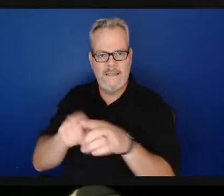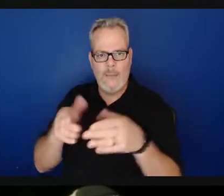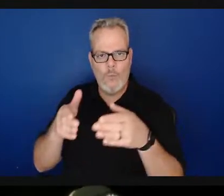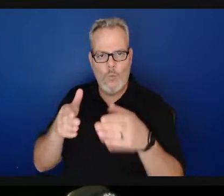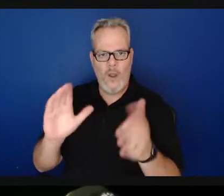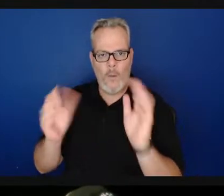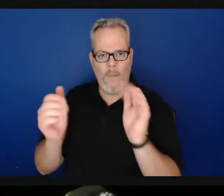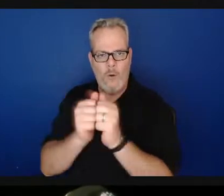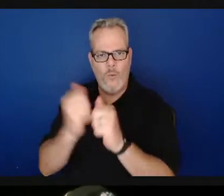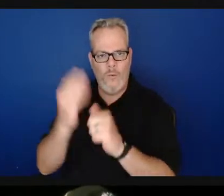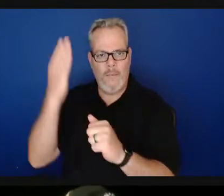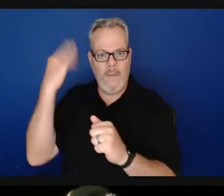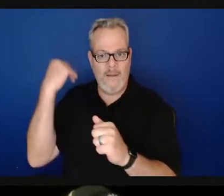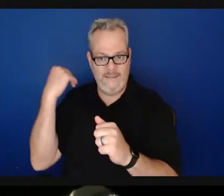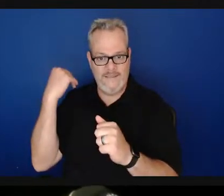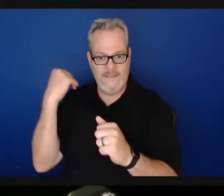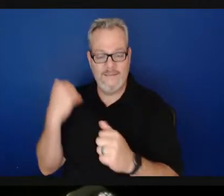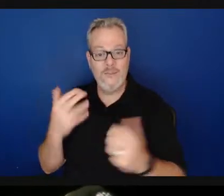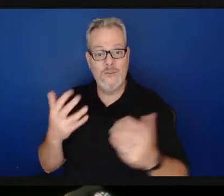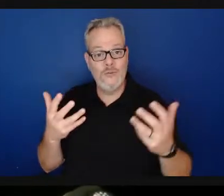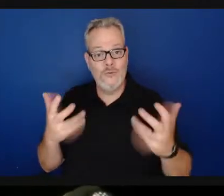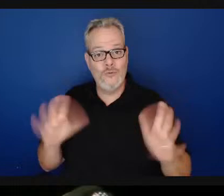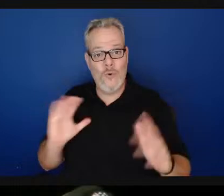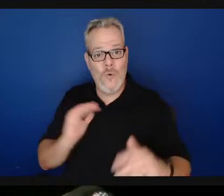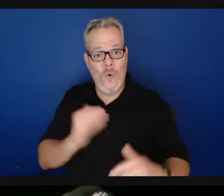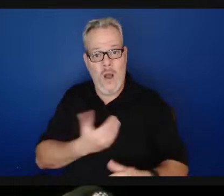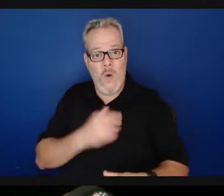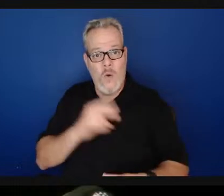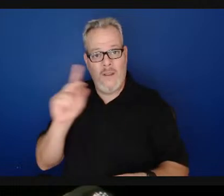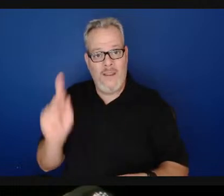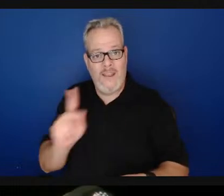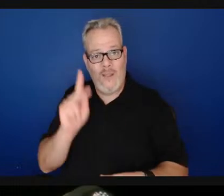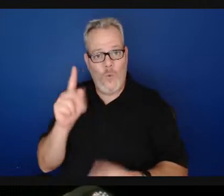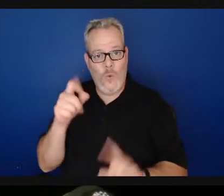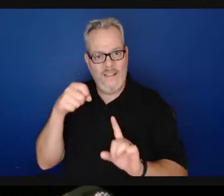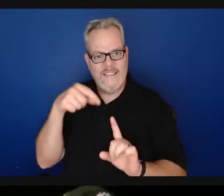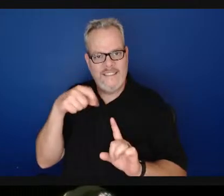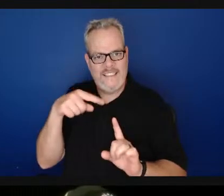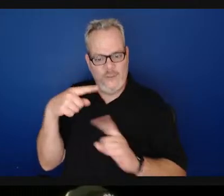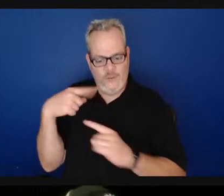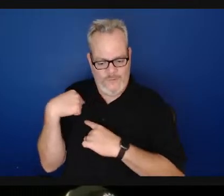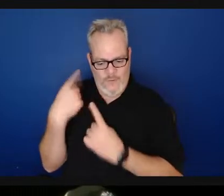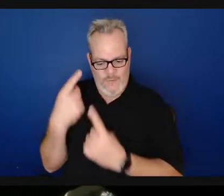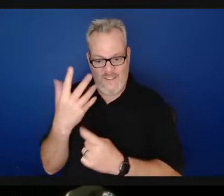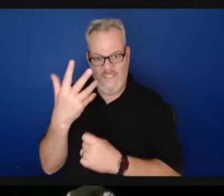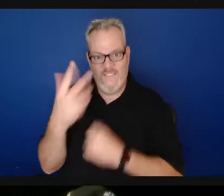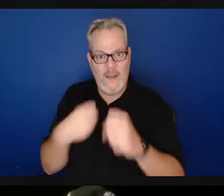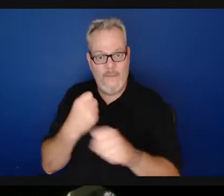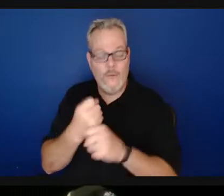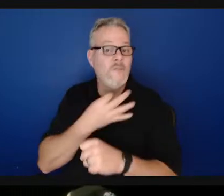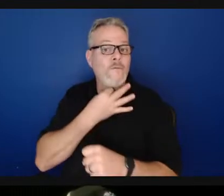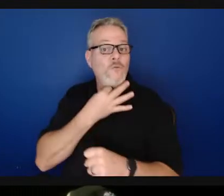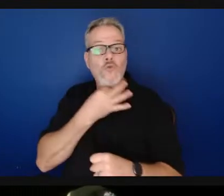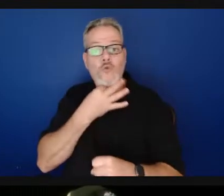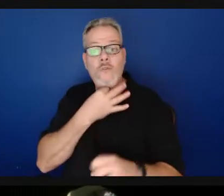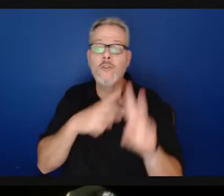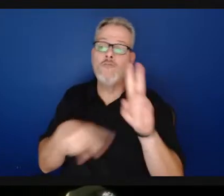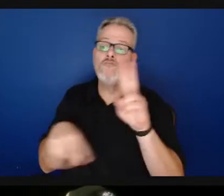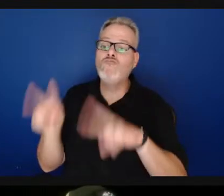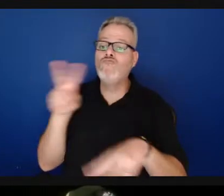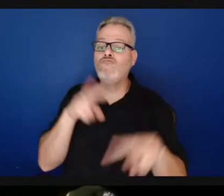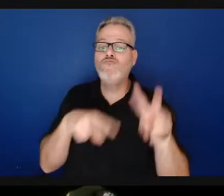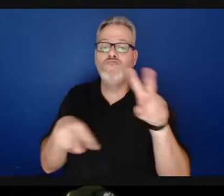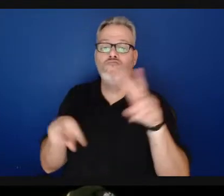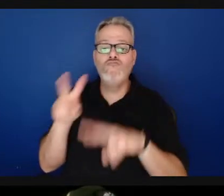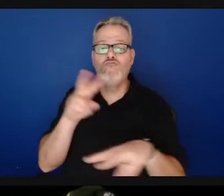And so that's our Kīlauea signals. We'll scroll through these 5 years here, just if anyone is curious about those, but move on from